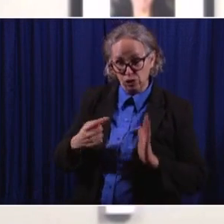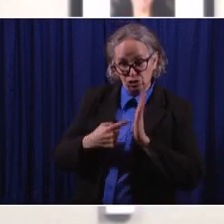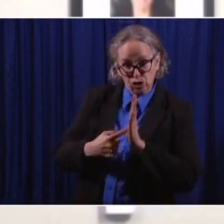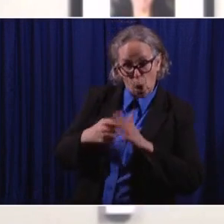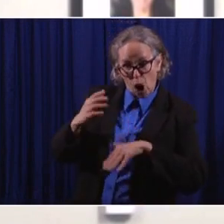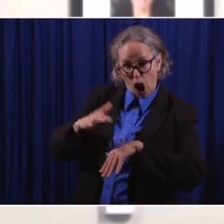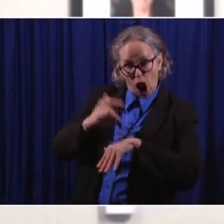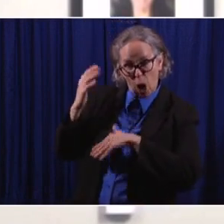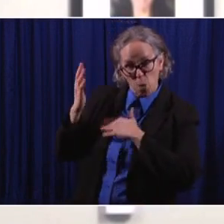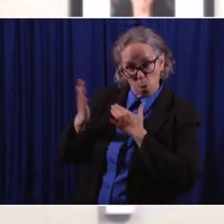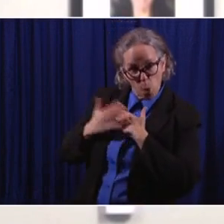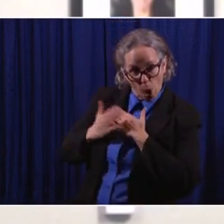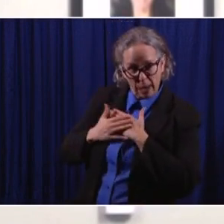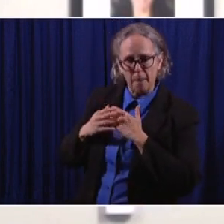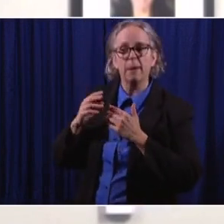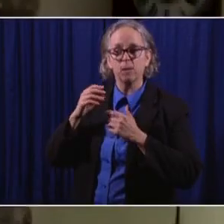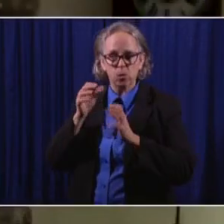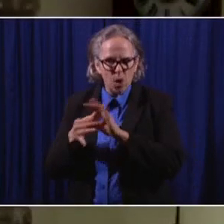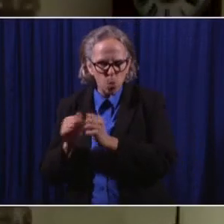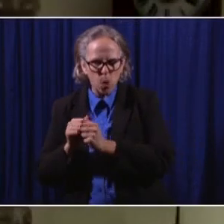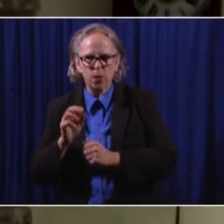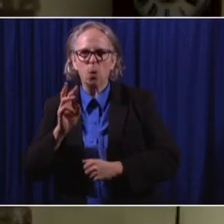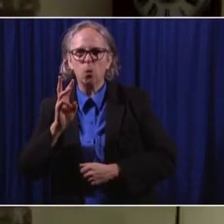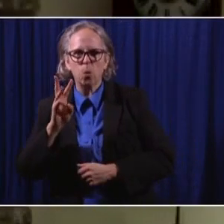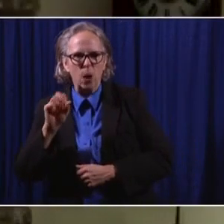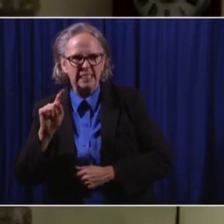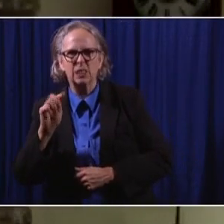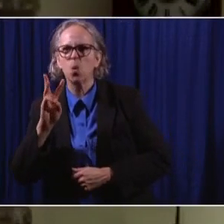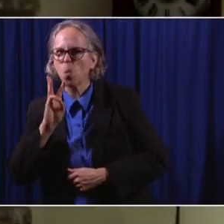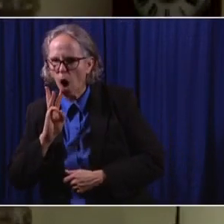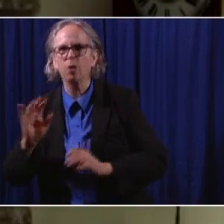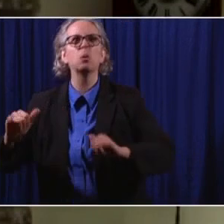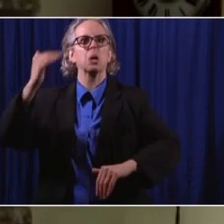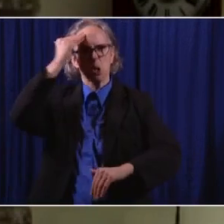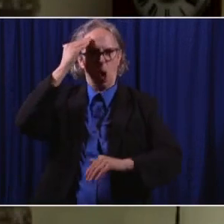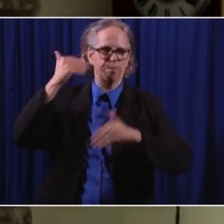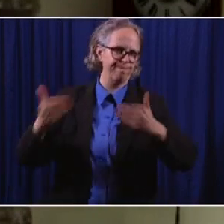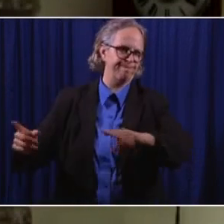indicator. And you want to tell us a little bit about